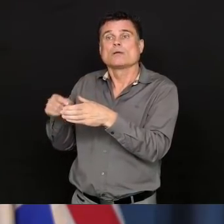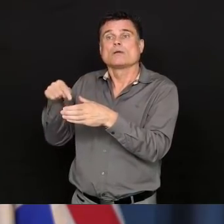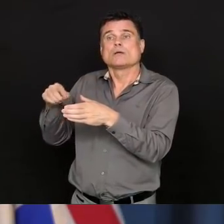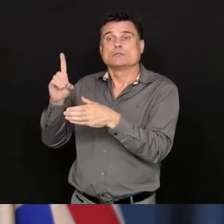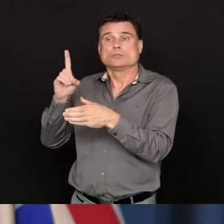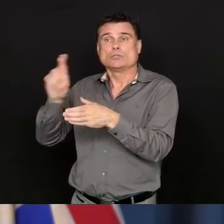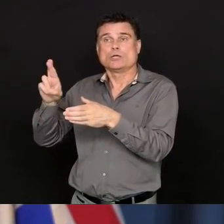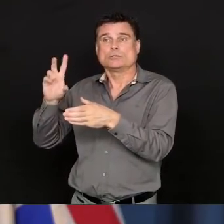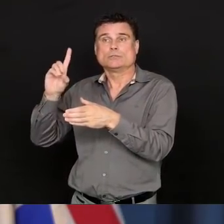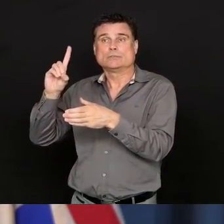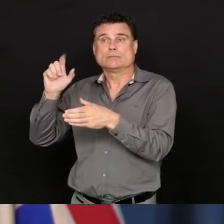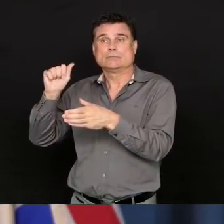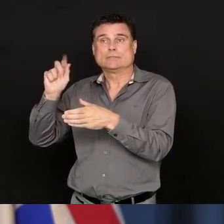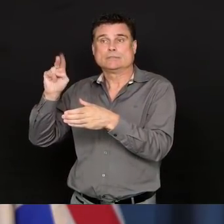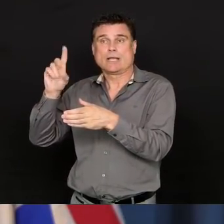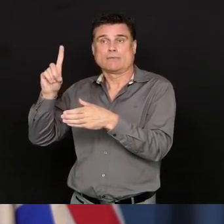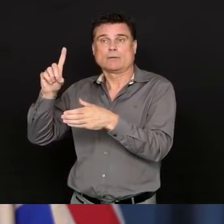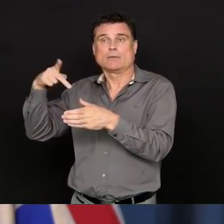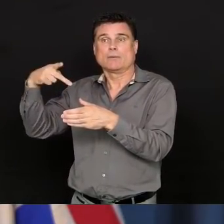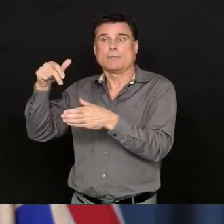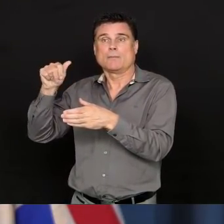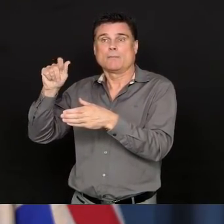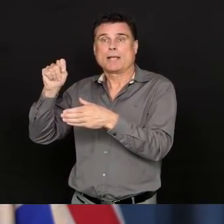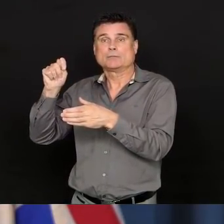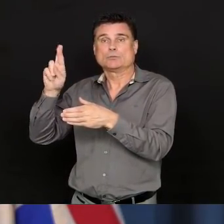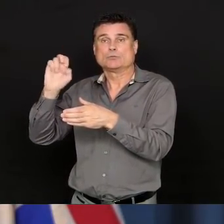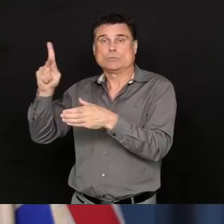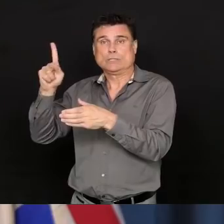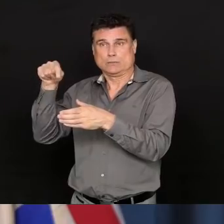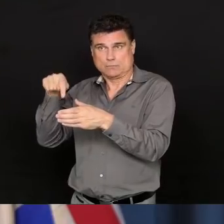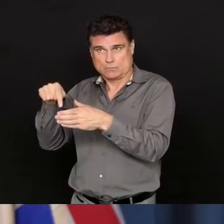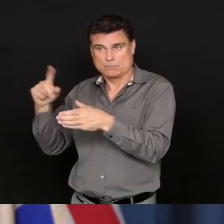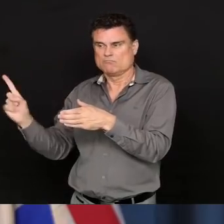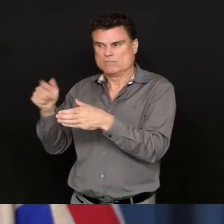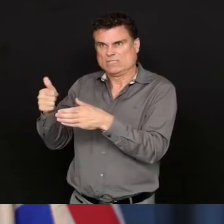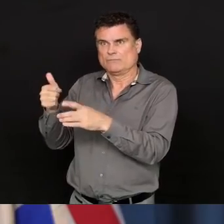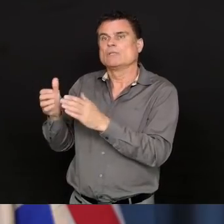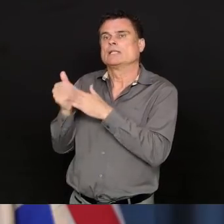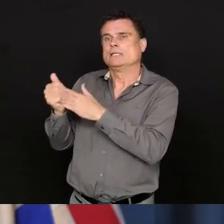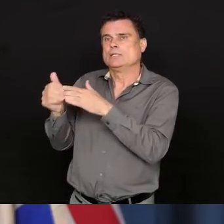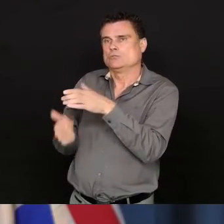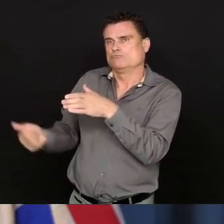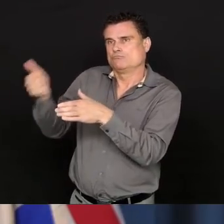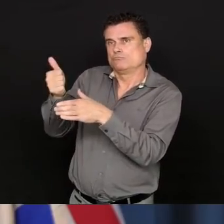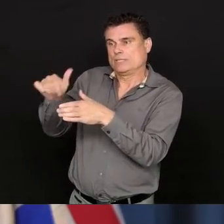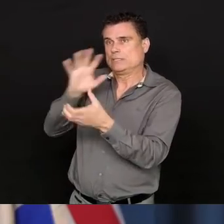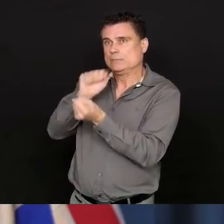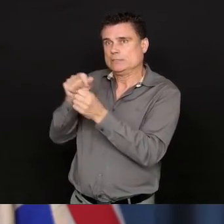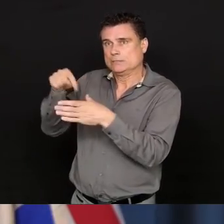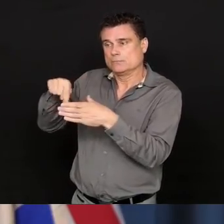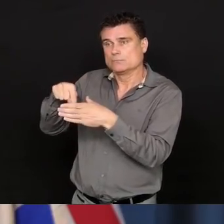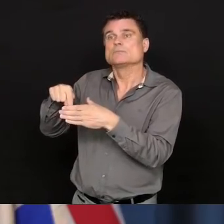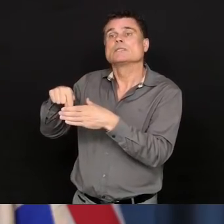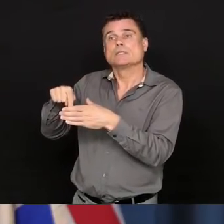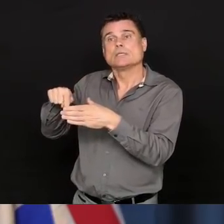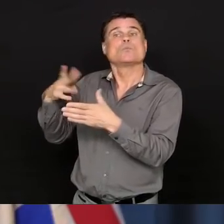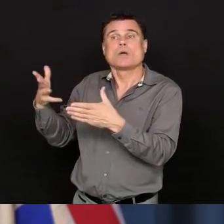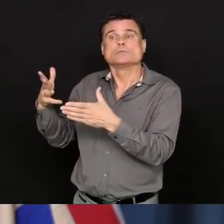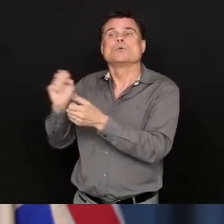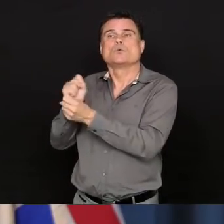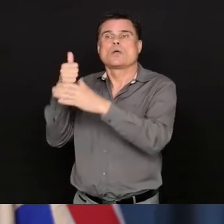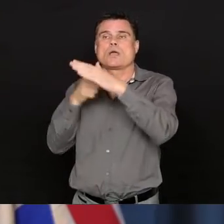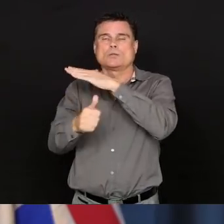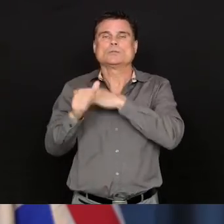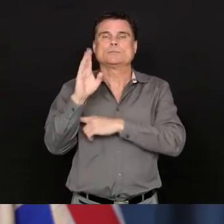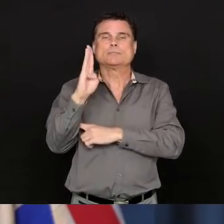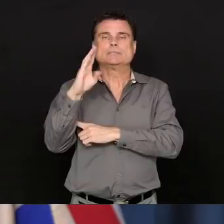of our colleagues and a physician epidemiologist who works at the BC Centre for Disease Control and at UBC. And he has